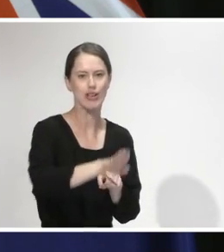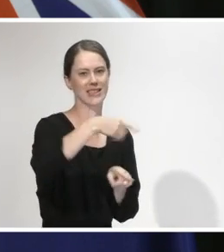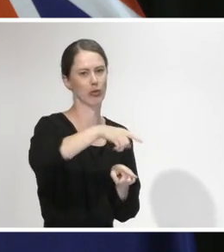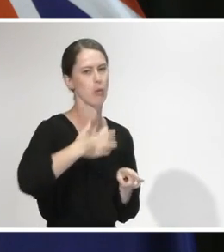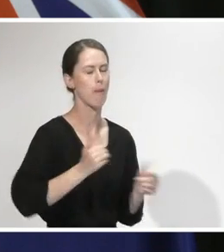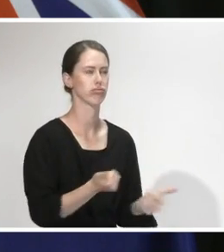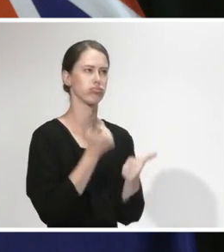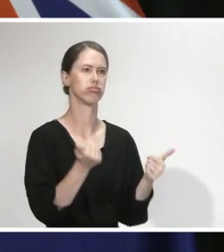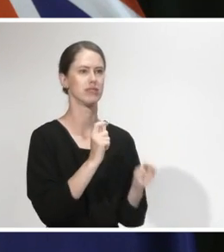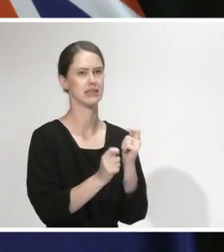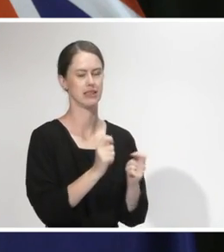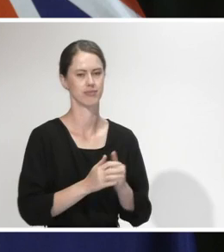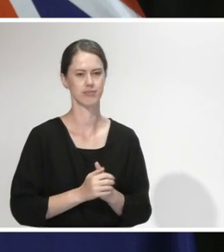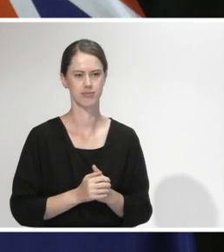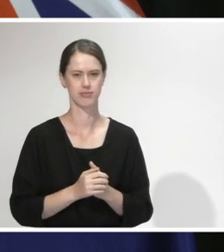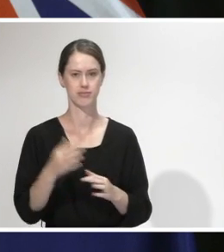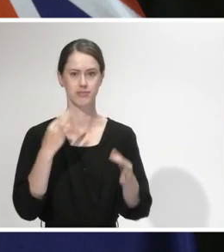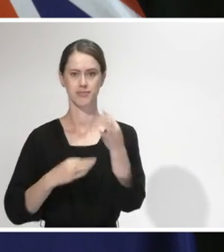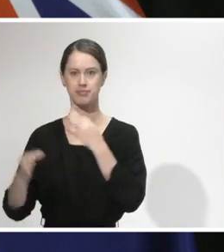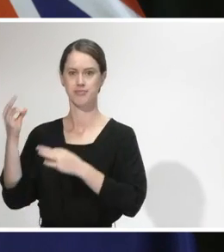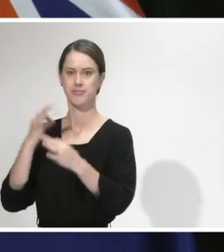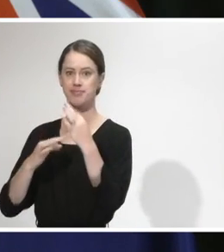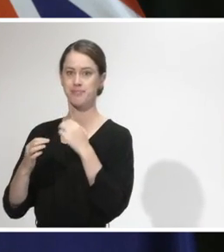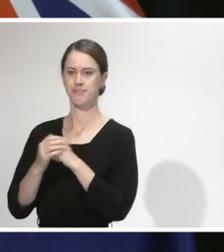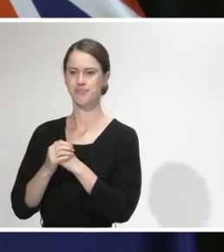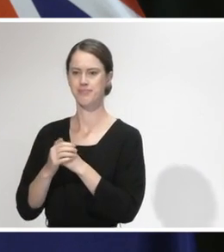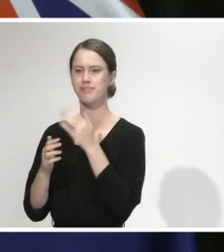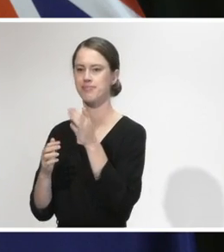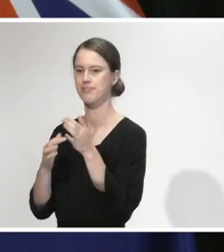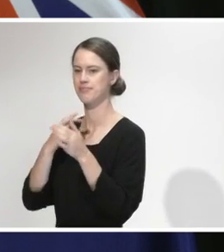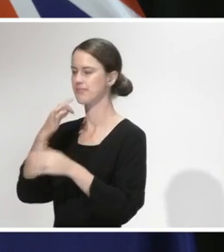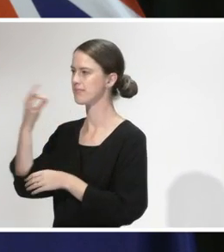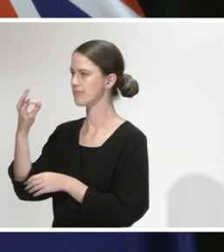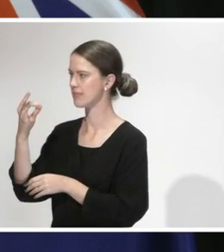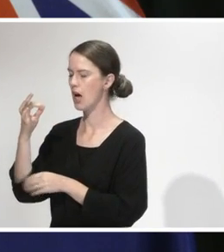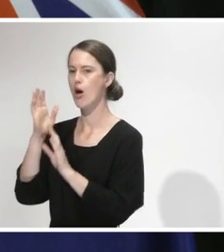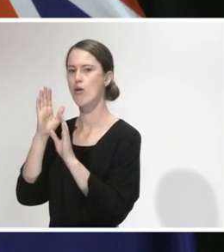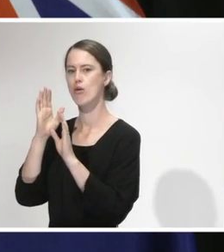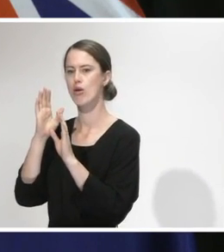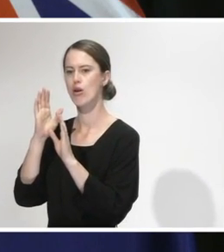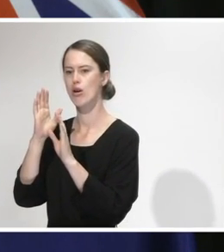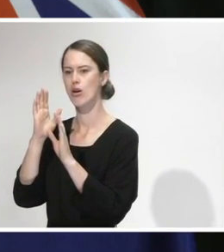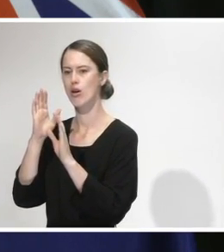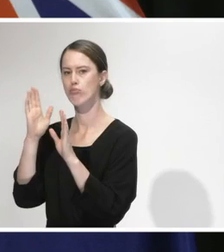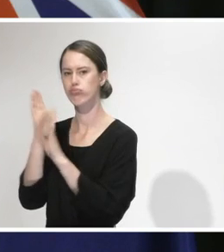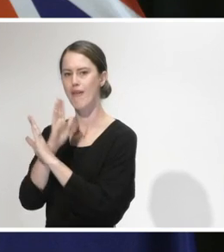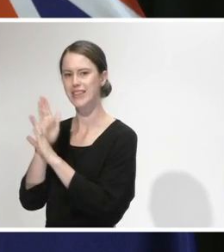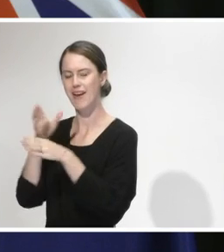just to get a really good picture. Can you confirm that the private function cluster in Auckland was a stag